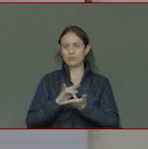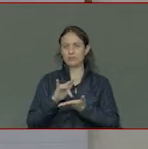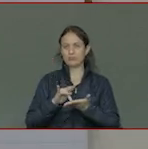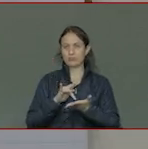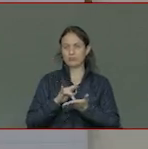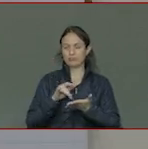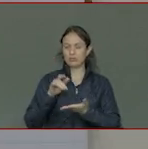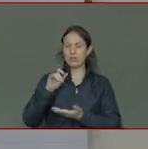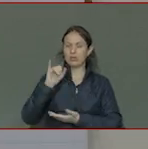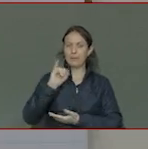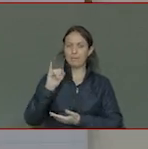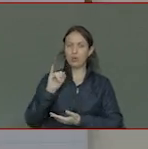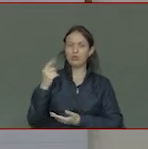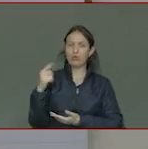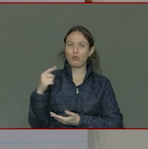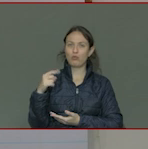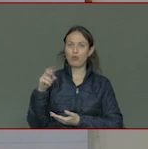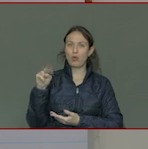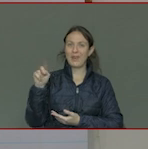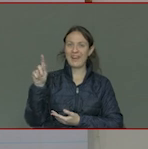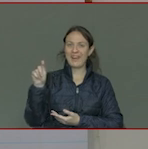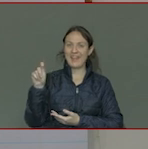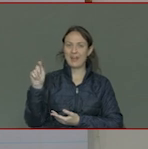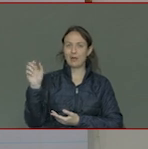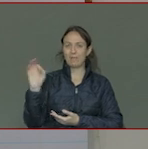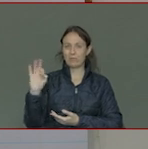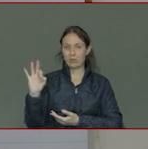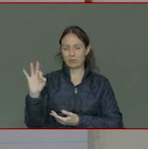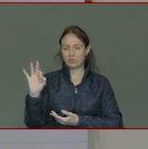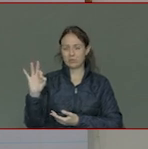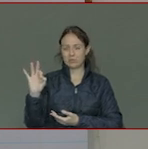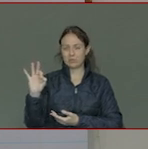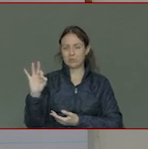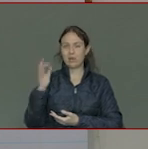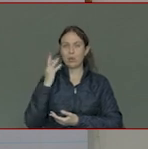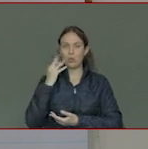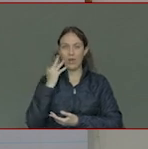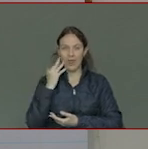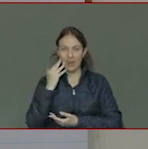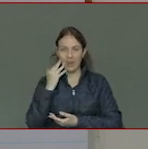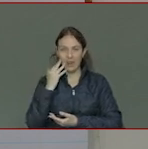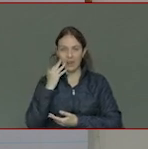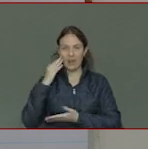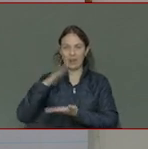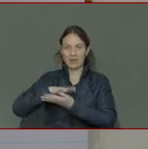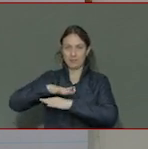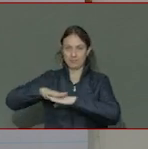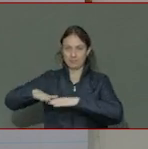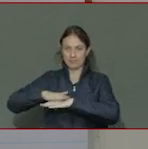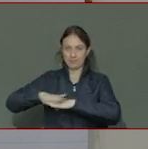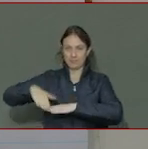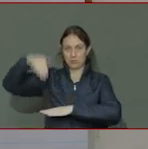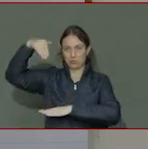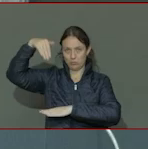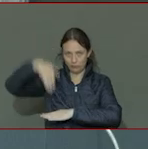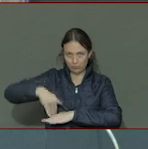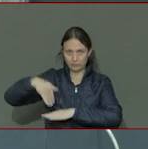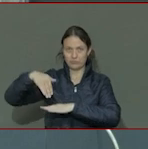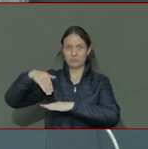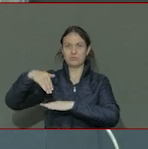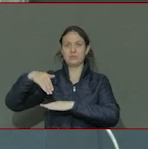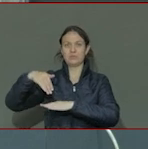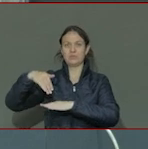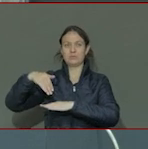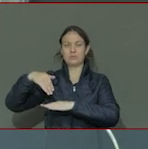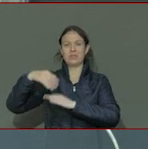the impulse of the net force applied to the ball during the collision with the floor. Nowhere there